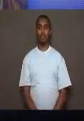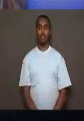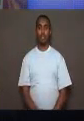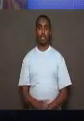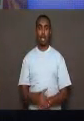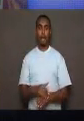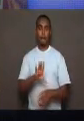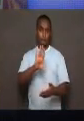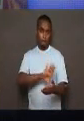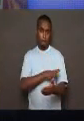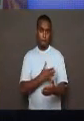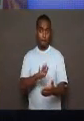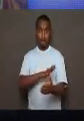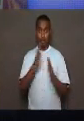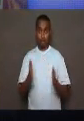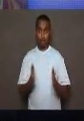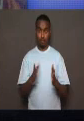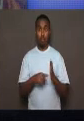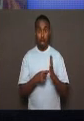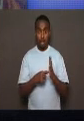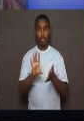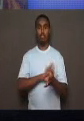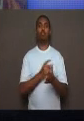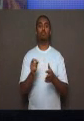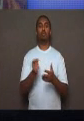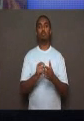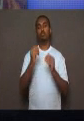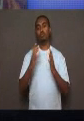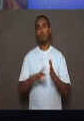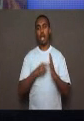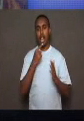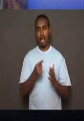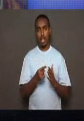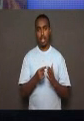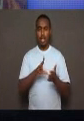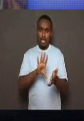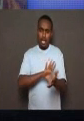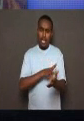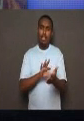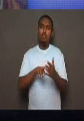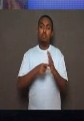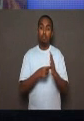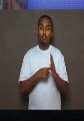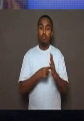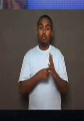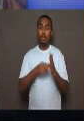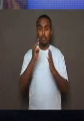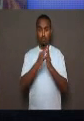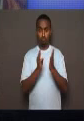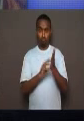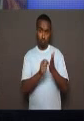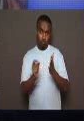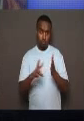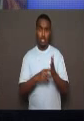A poet is someone who writes poems. A poem is a literary work that